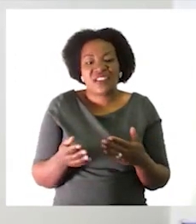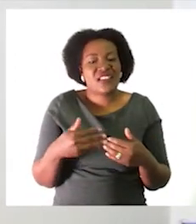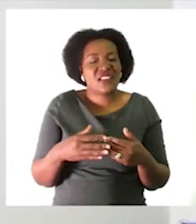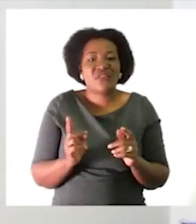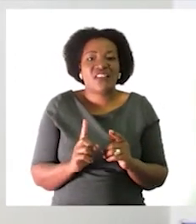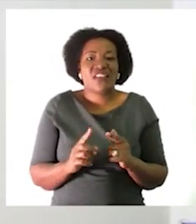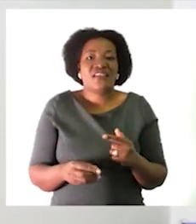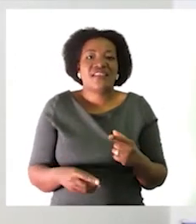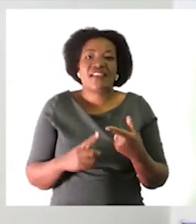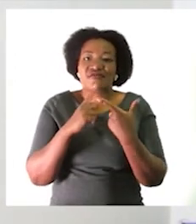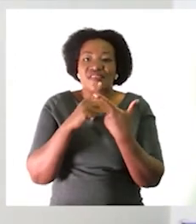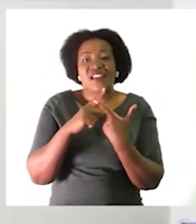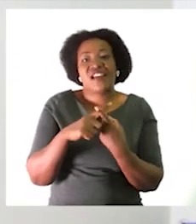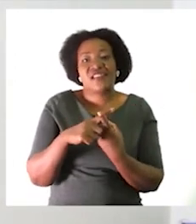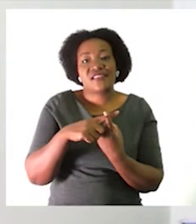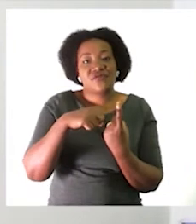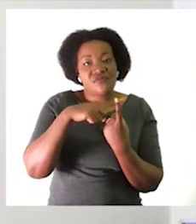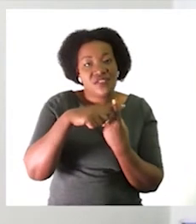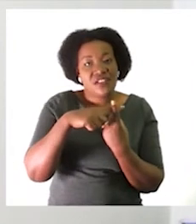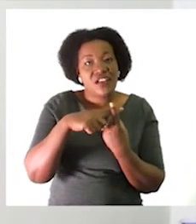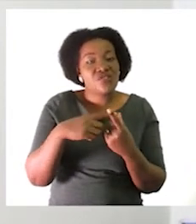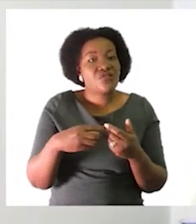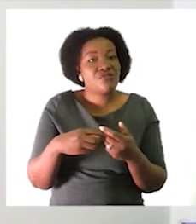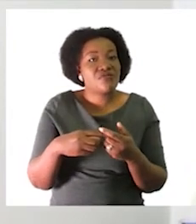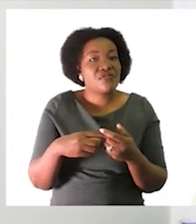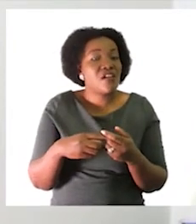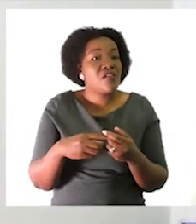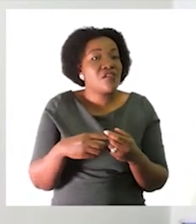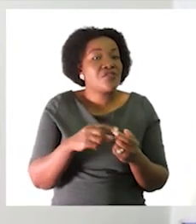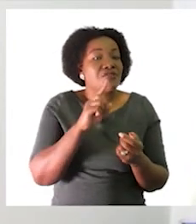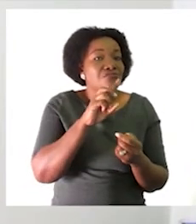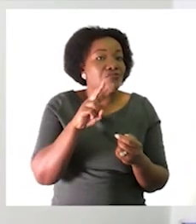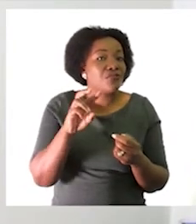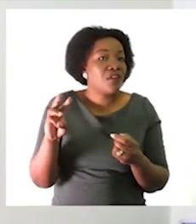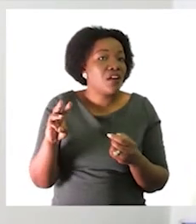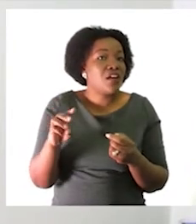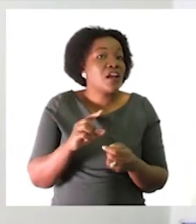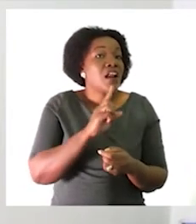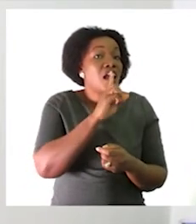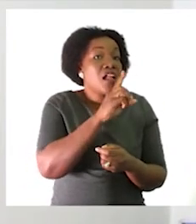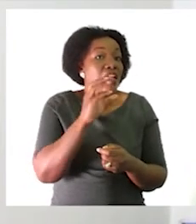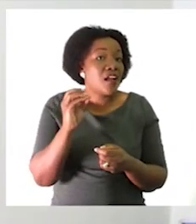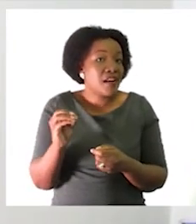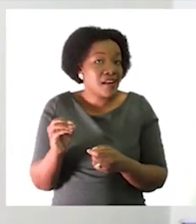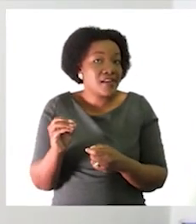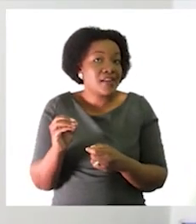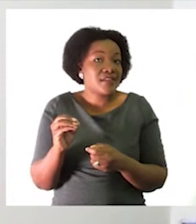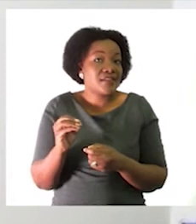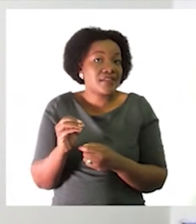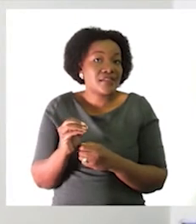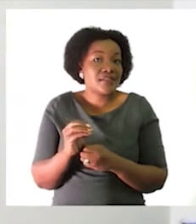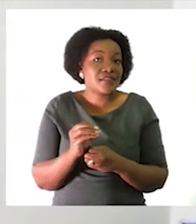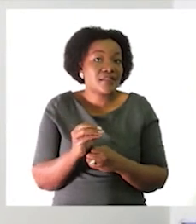2 $10 notes. What is the quicker way of doing this? We have to count in tens, isn't it? We have to count in